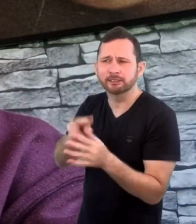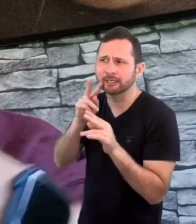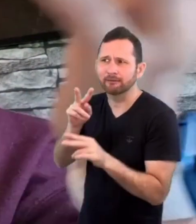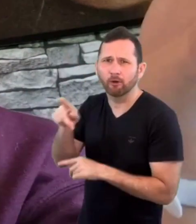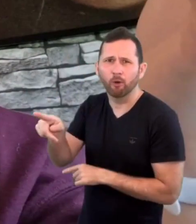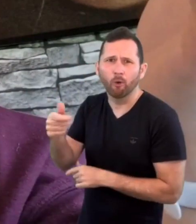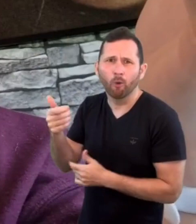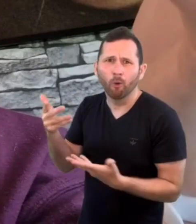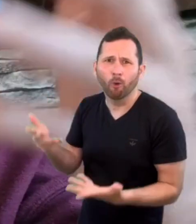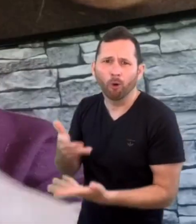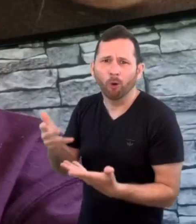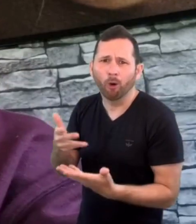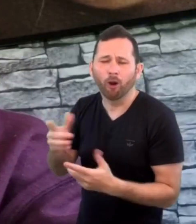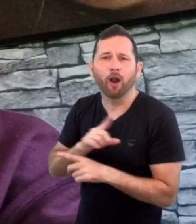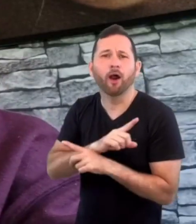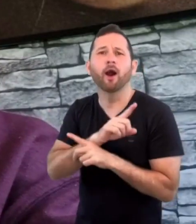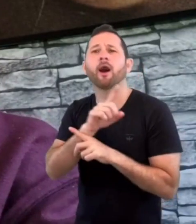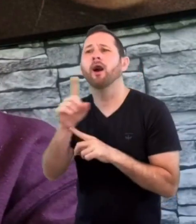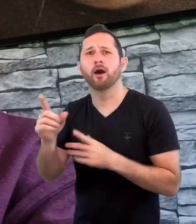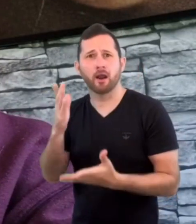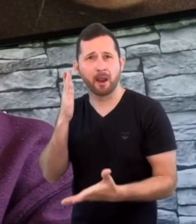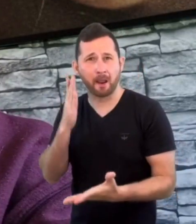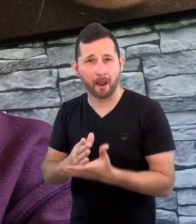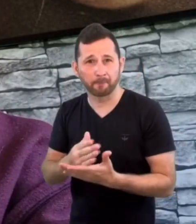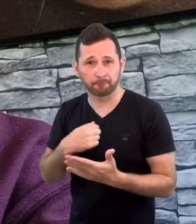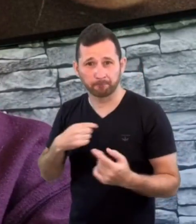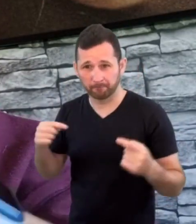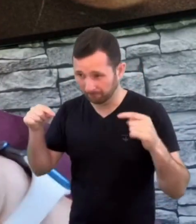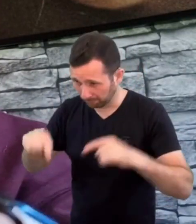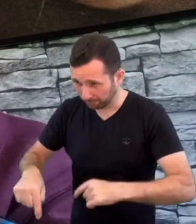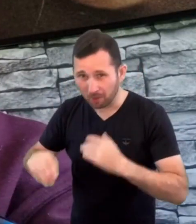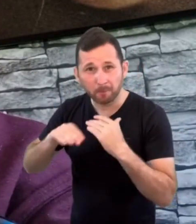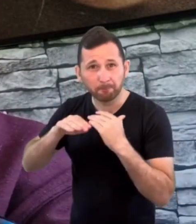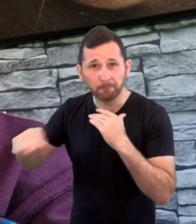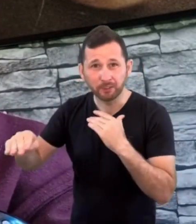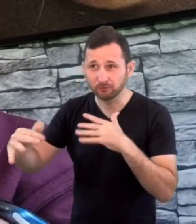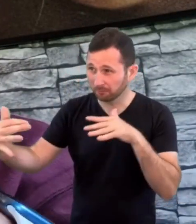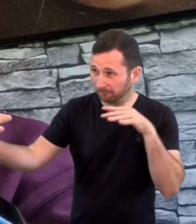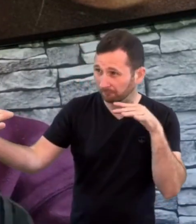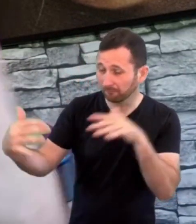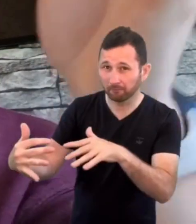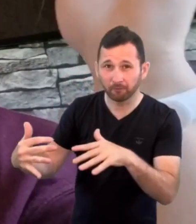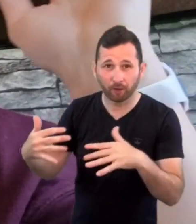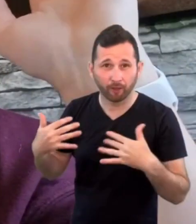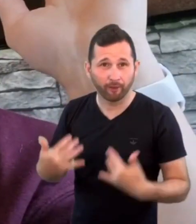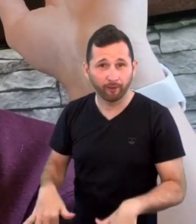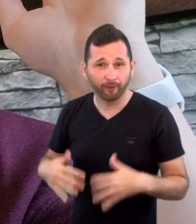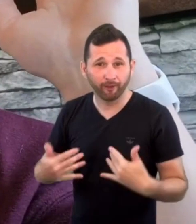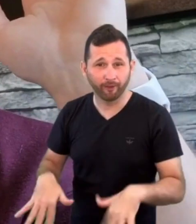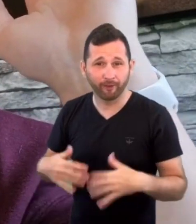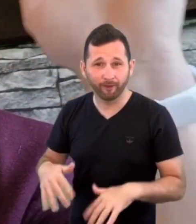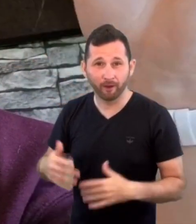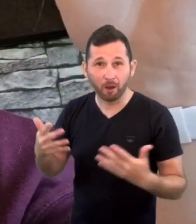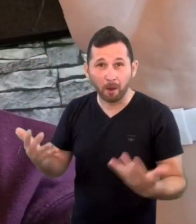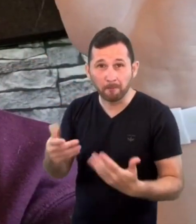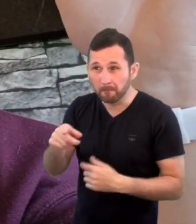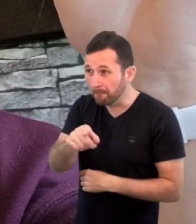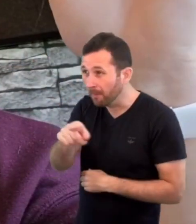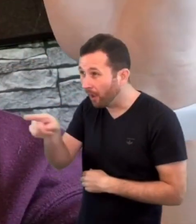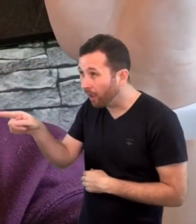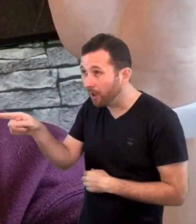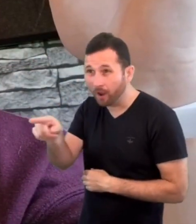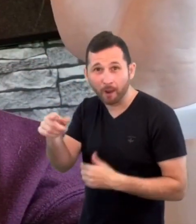been watching on the TV, looking up to, and I just remember being on the pitch and being surrounded by all these players I've looked up